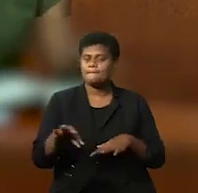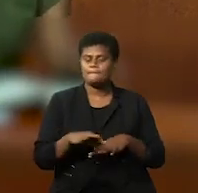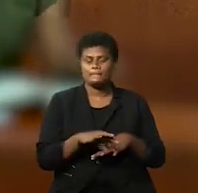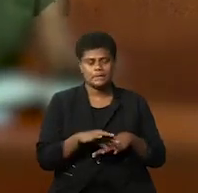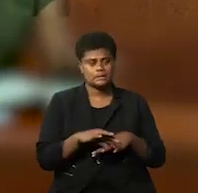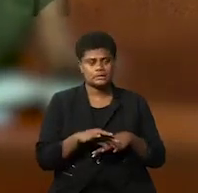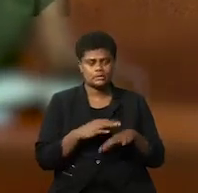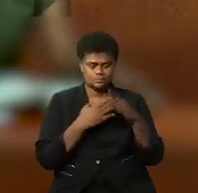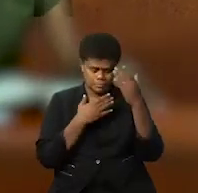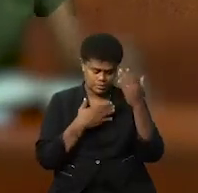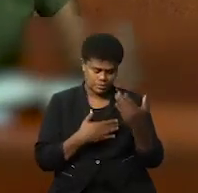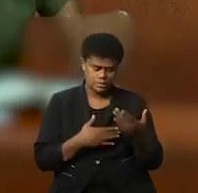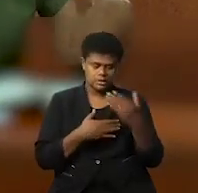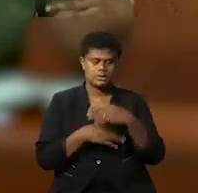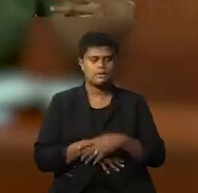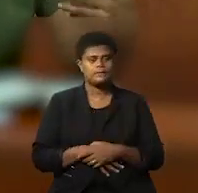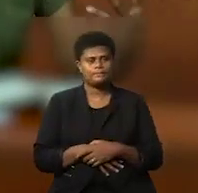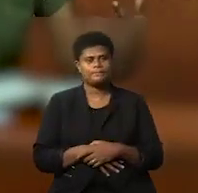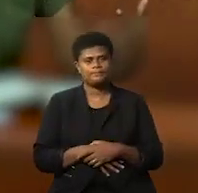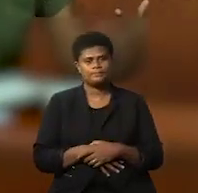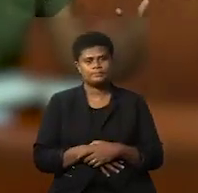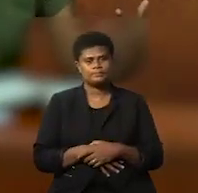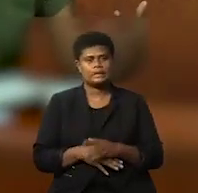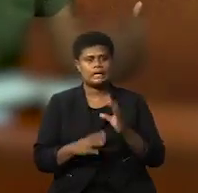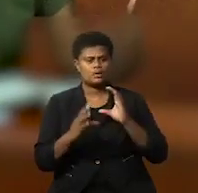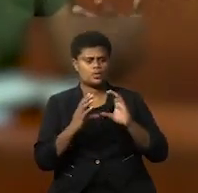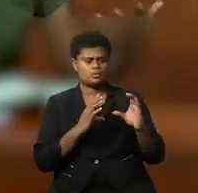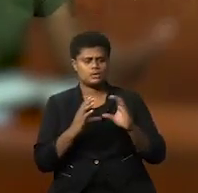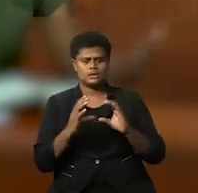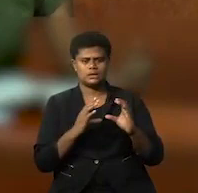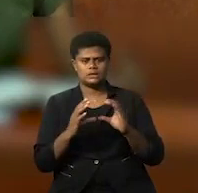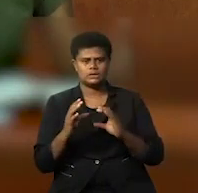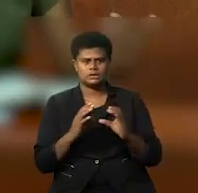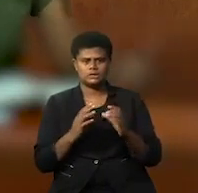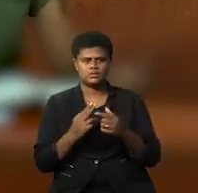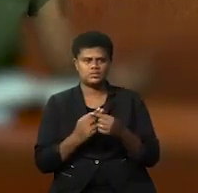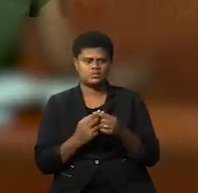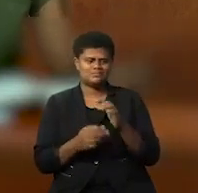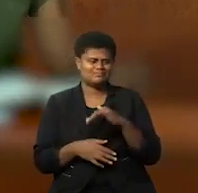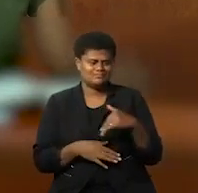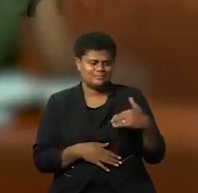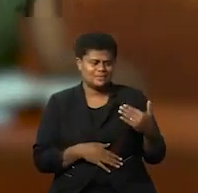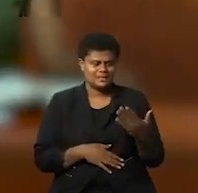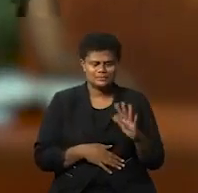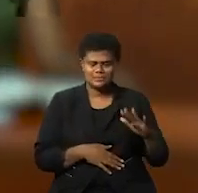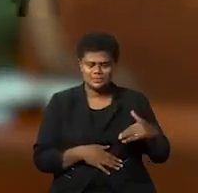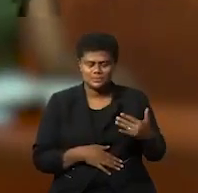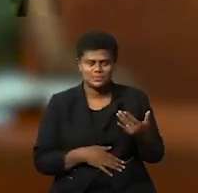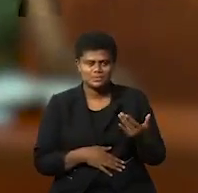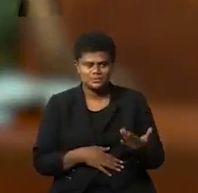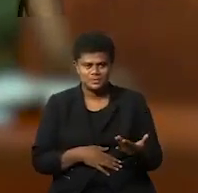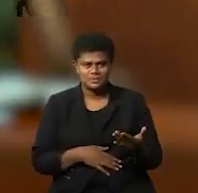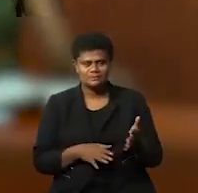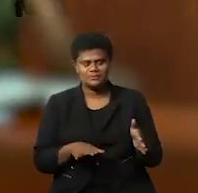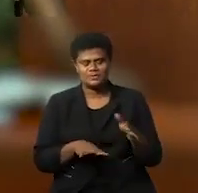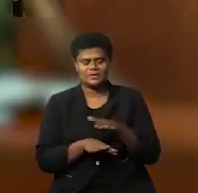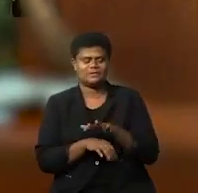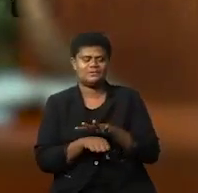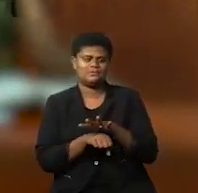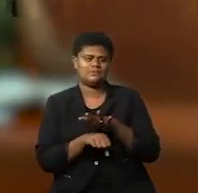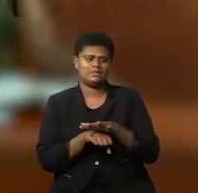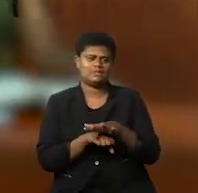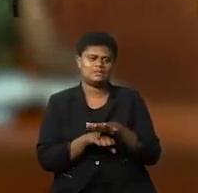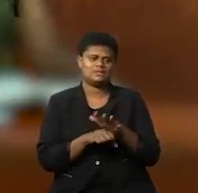is to be honorable. Let your conversions, you know, your conversations be not covetous. These are all things. Tala has mentioned